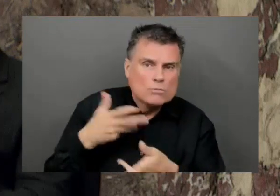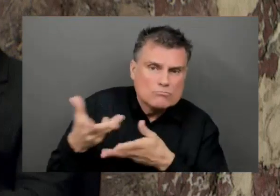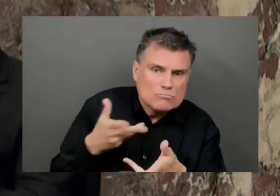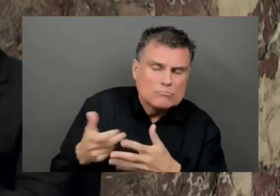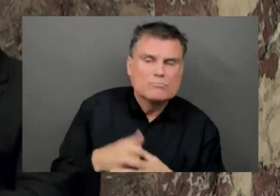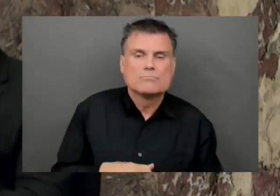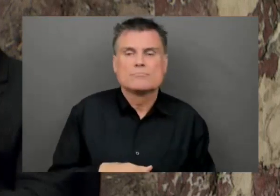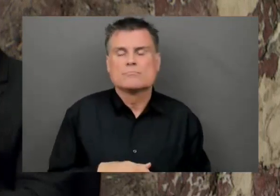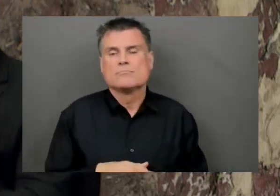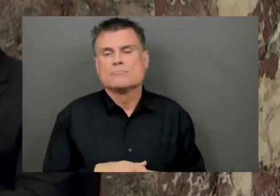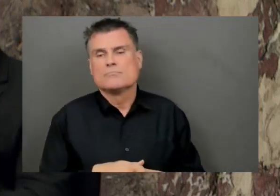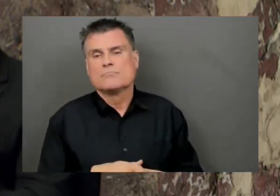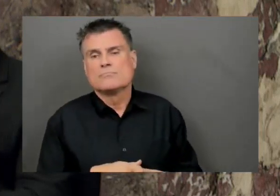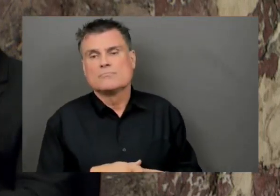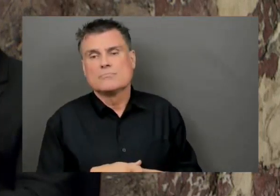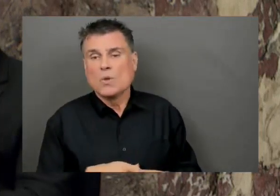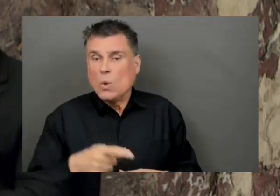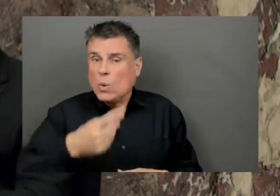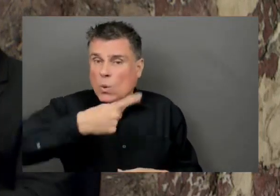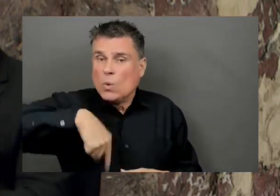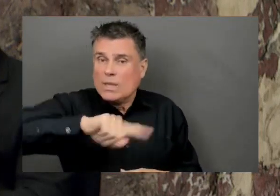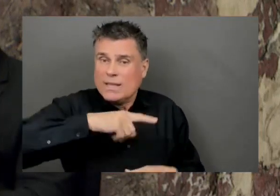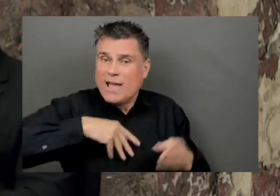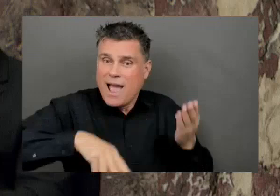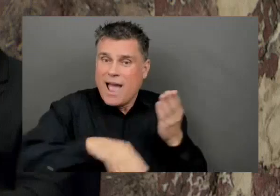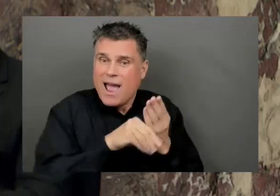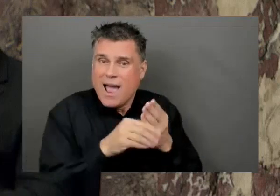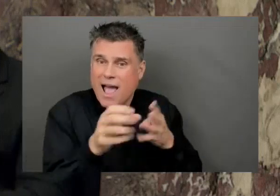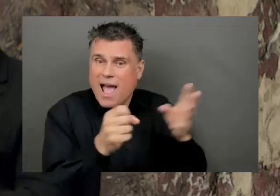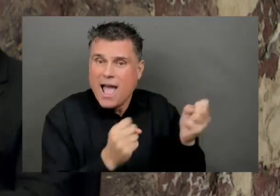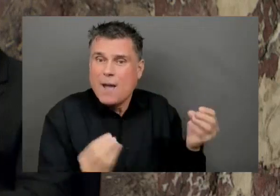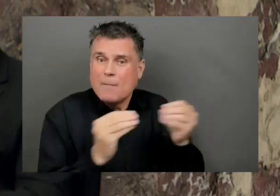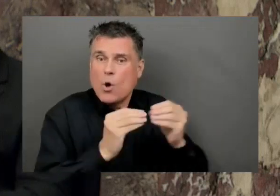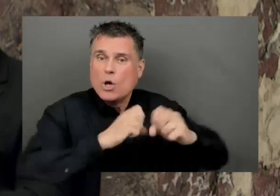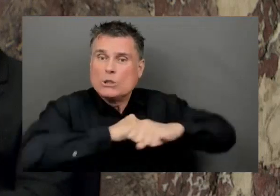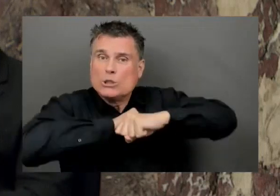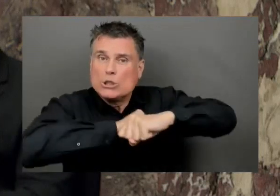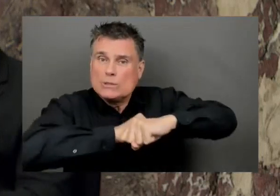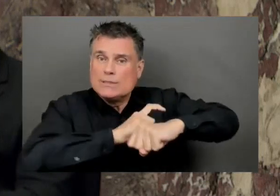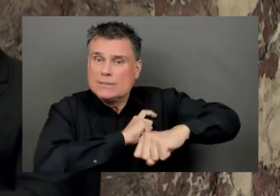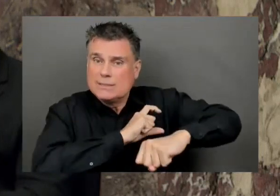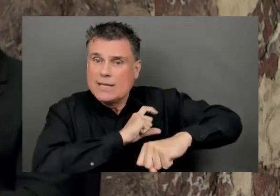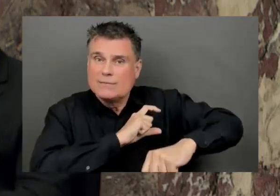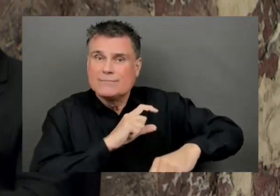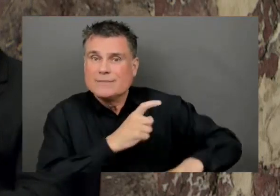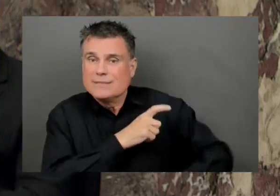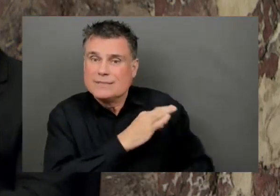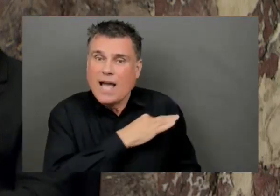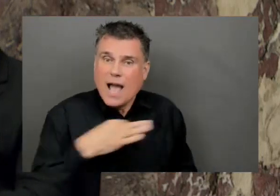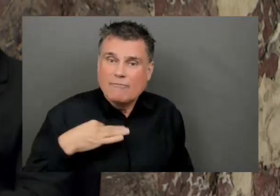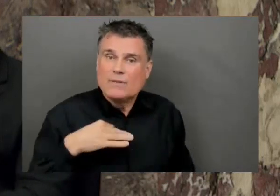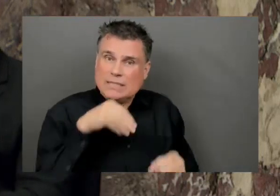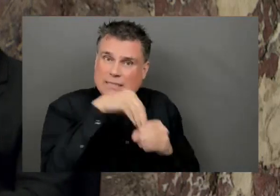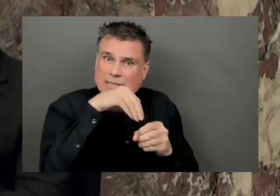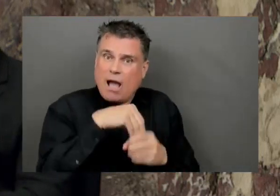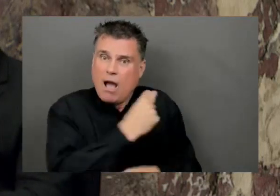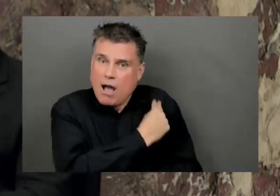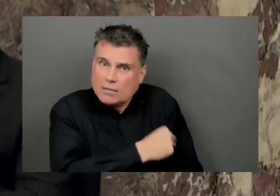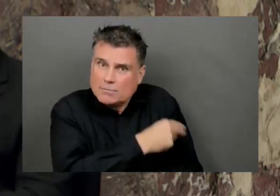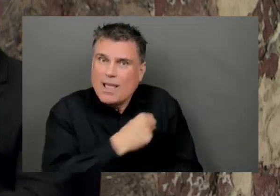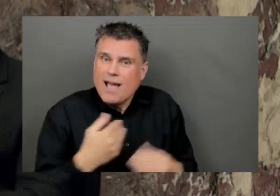security staff in our healthcare system. And it's why we treat the patients that come to us, all of them, whatever